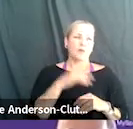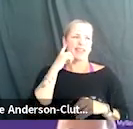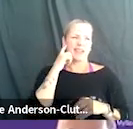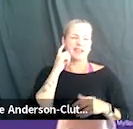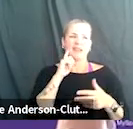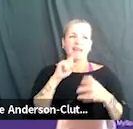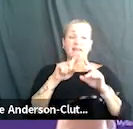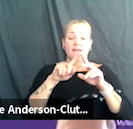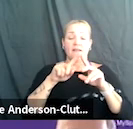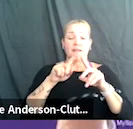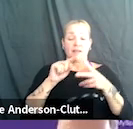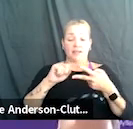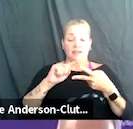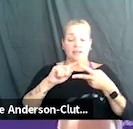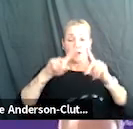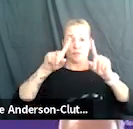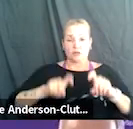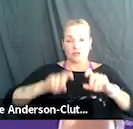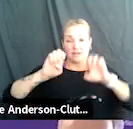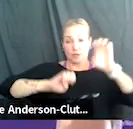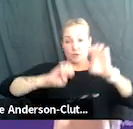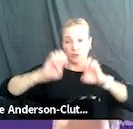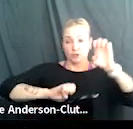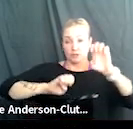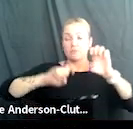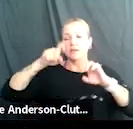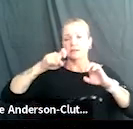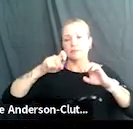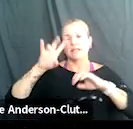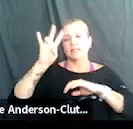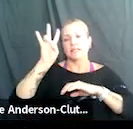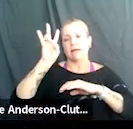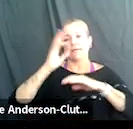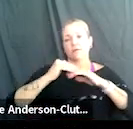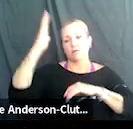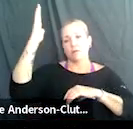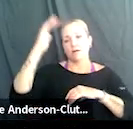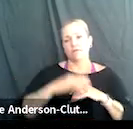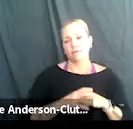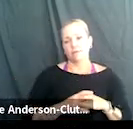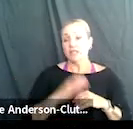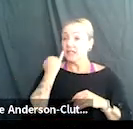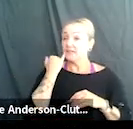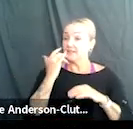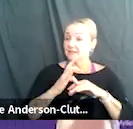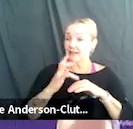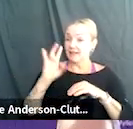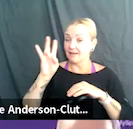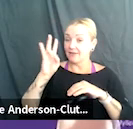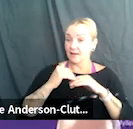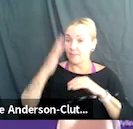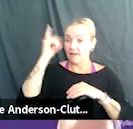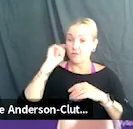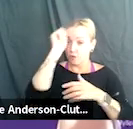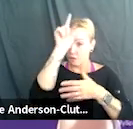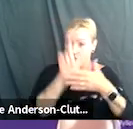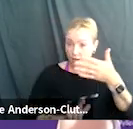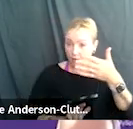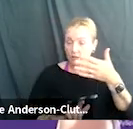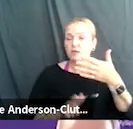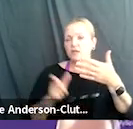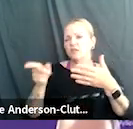on. Okay, so you'll be emailing everybody who attended? Yes. So next month, on November the